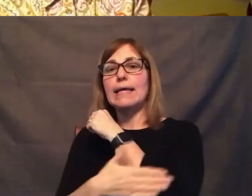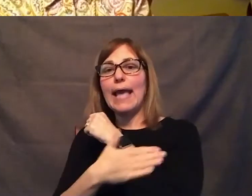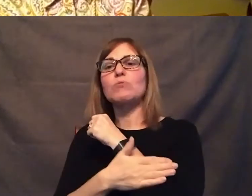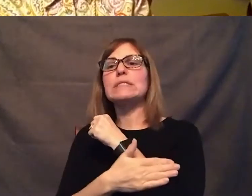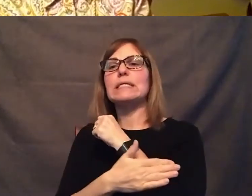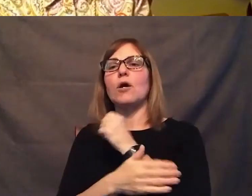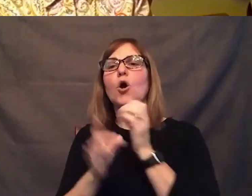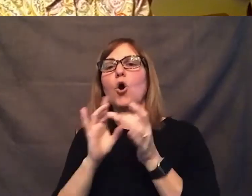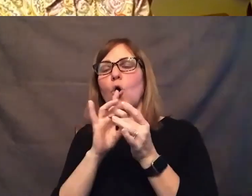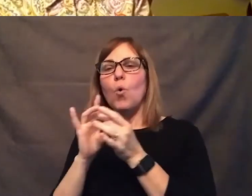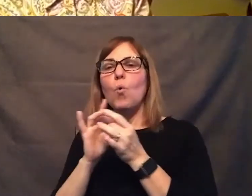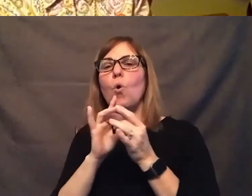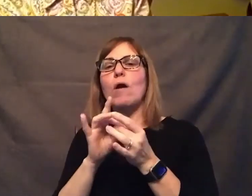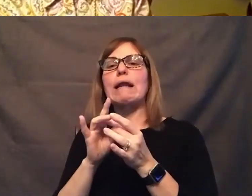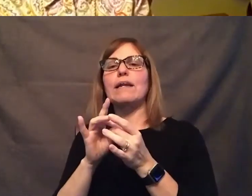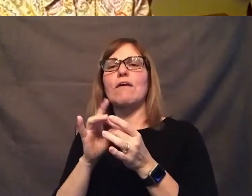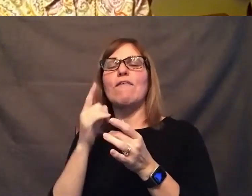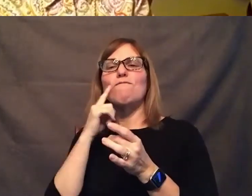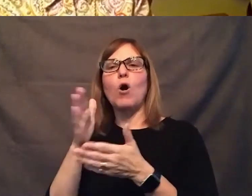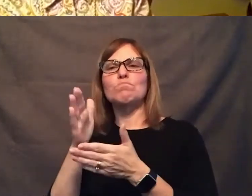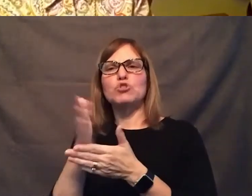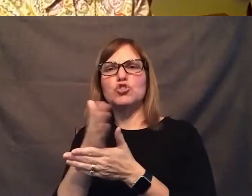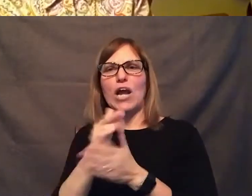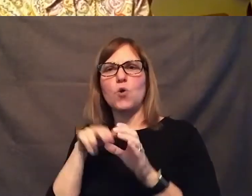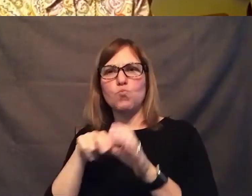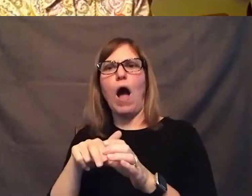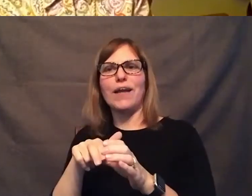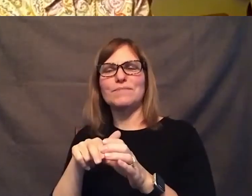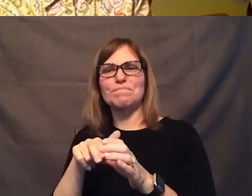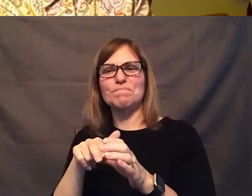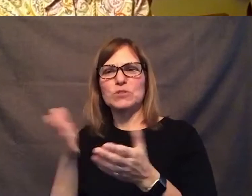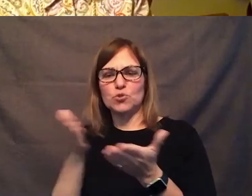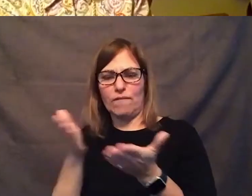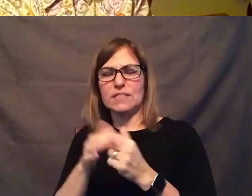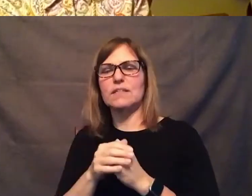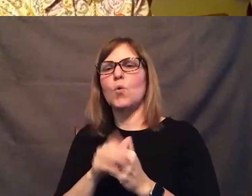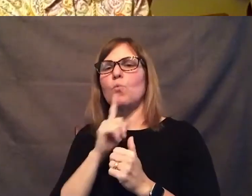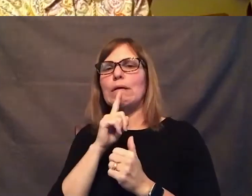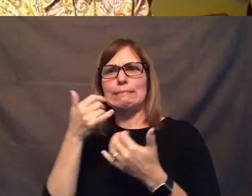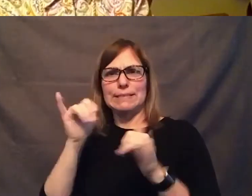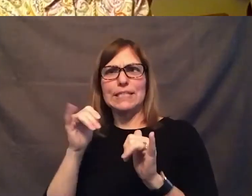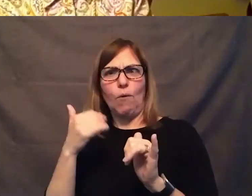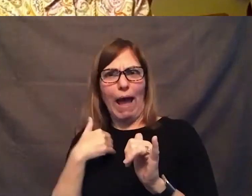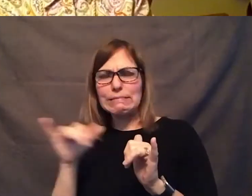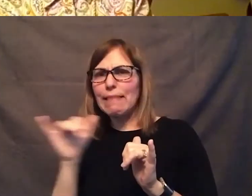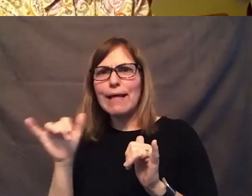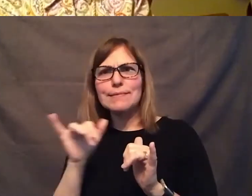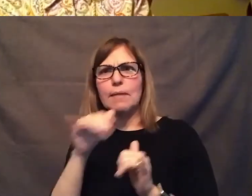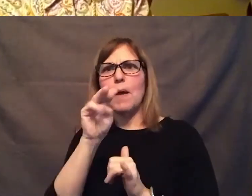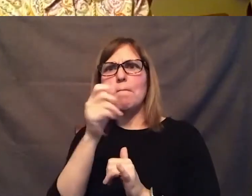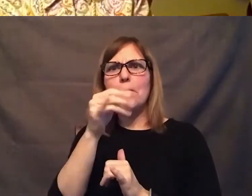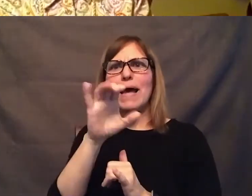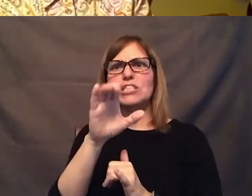Service. It still maintains the broker model. The taxis bought in. Magic Carpet was in the